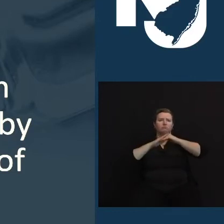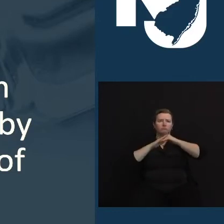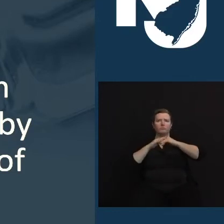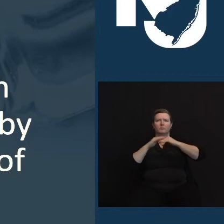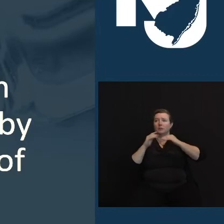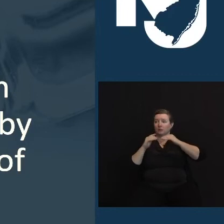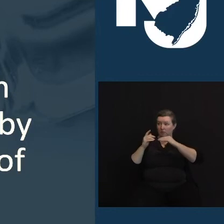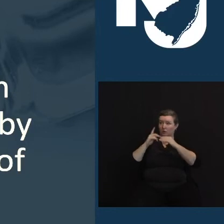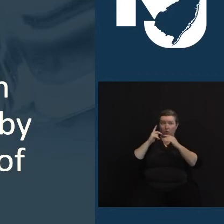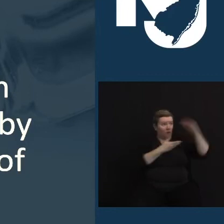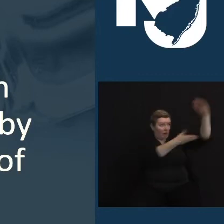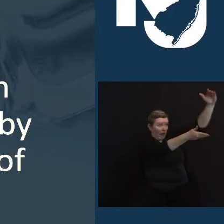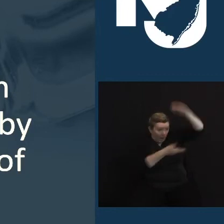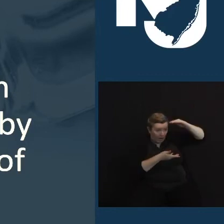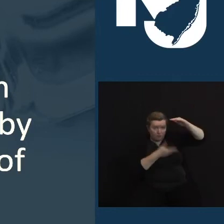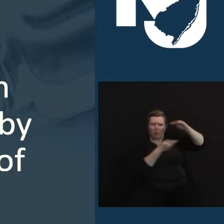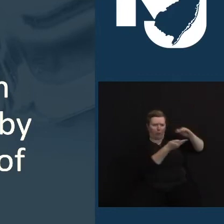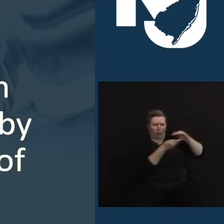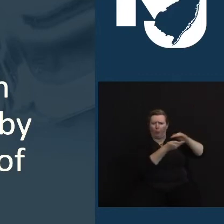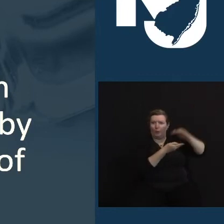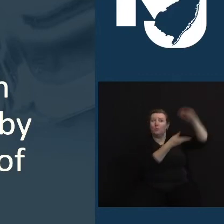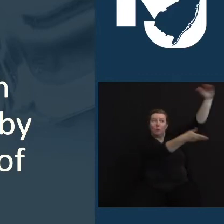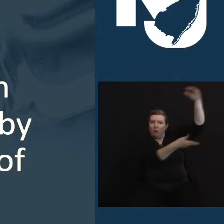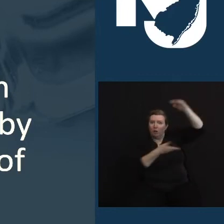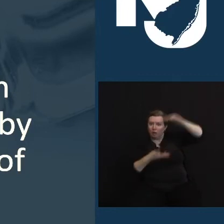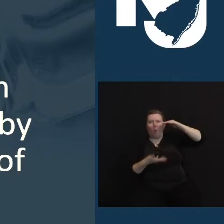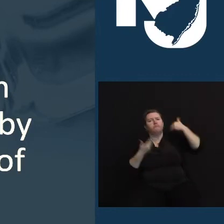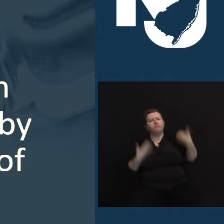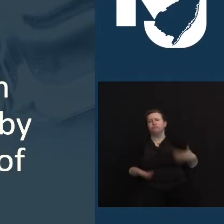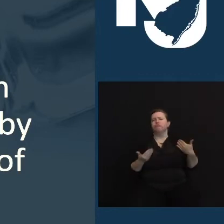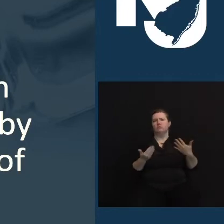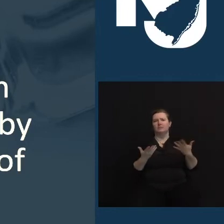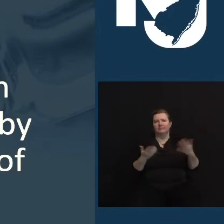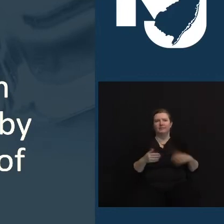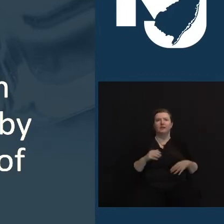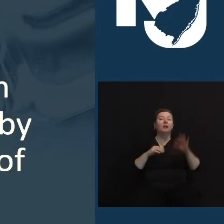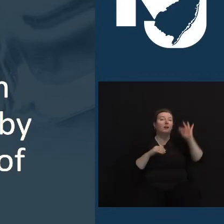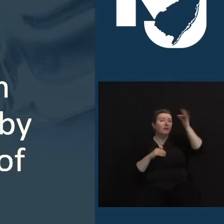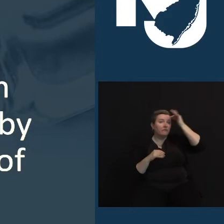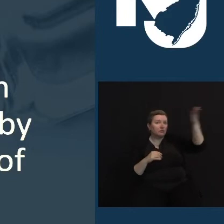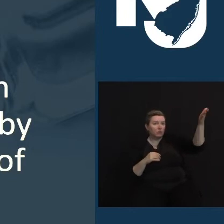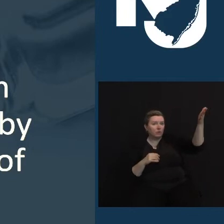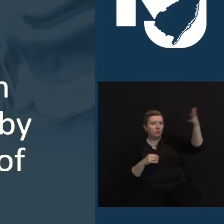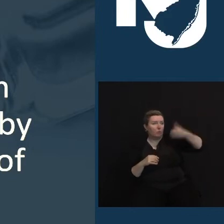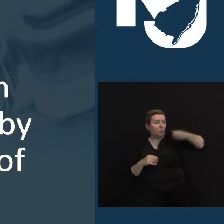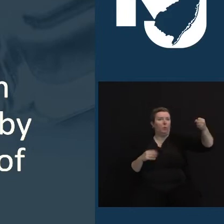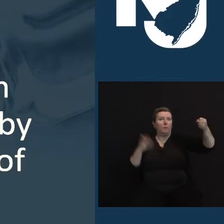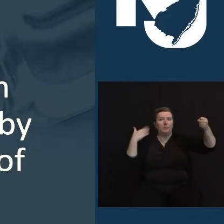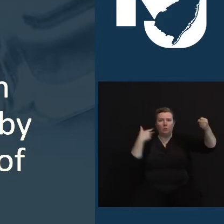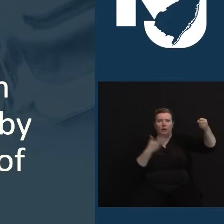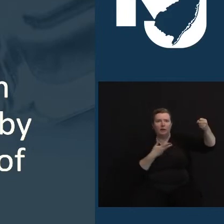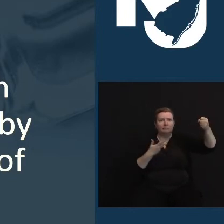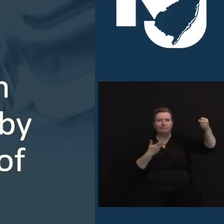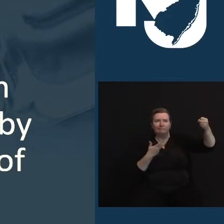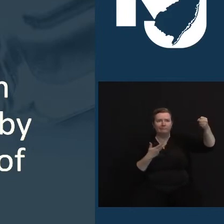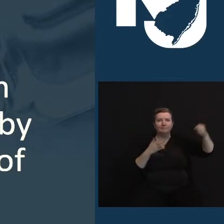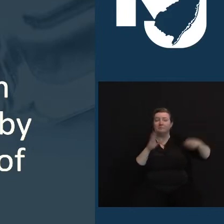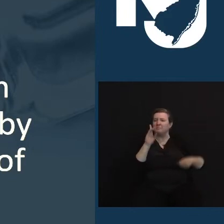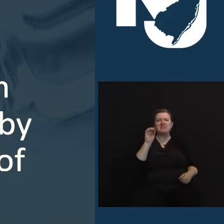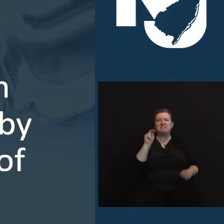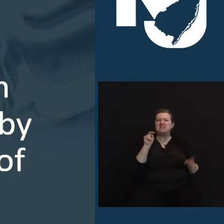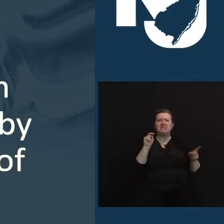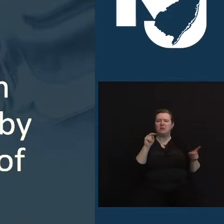no longer be holding back doses. We are confident in taking these steps. And again, there's harmony right now. There wasn't necessarily